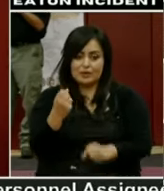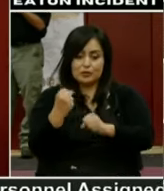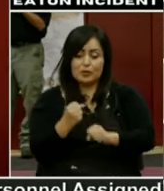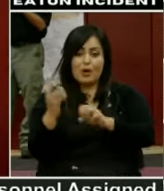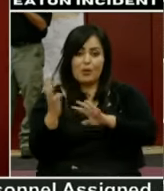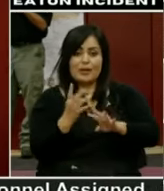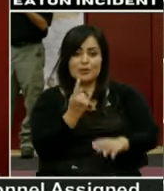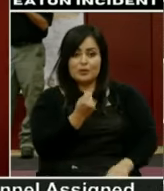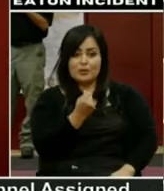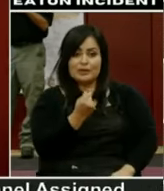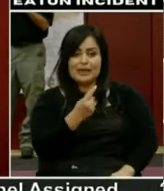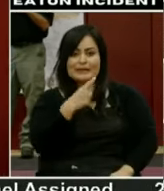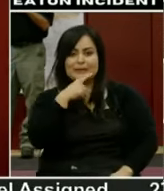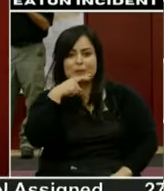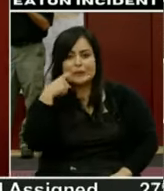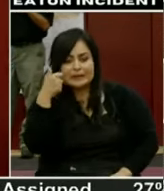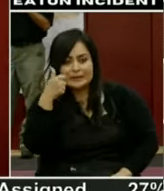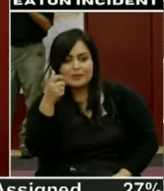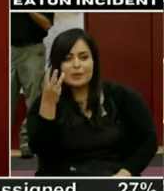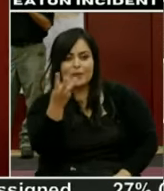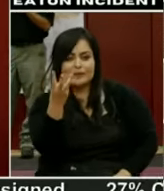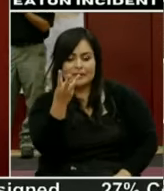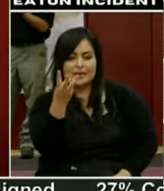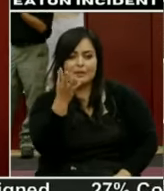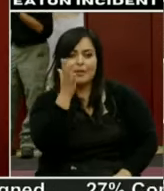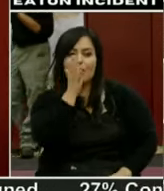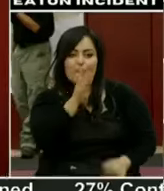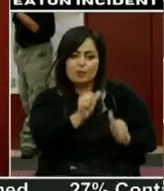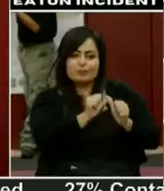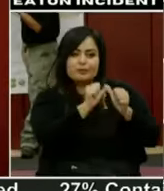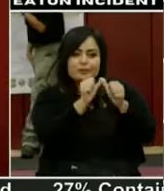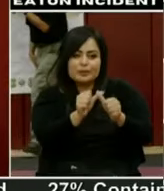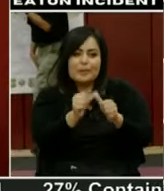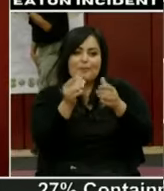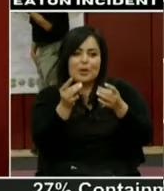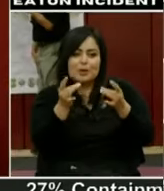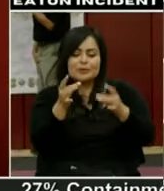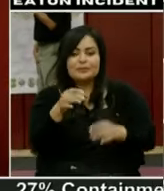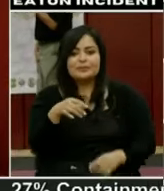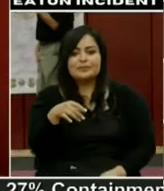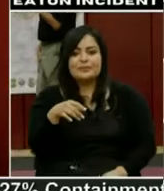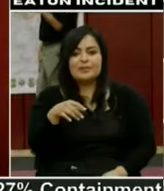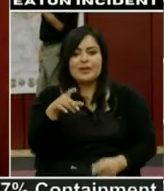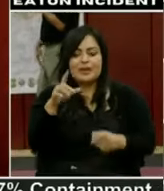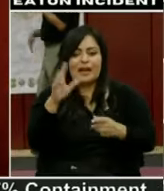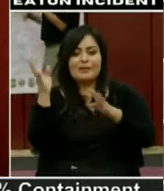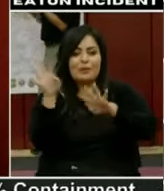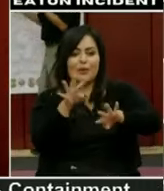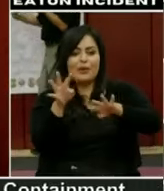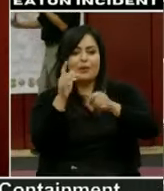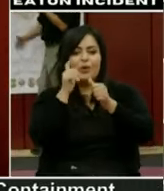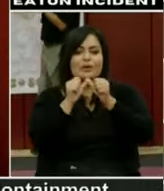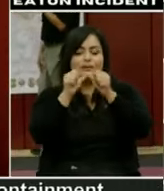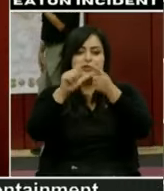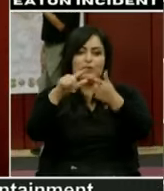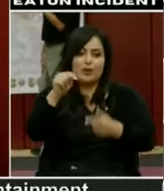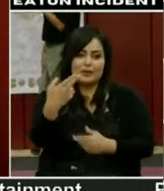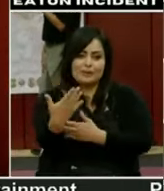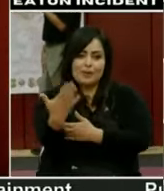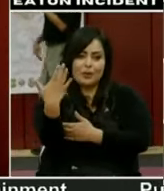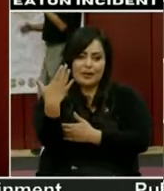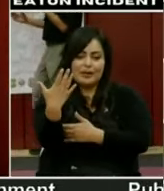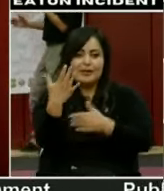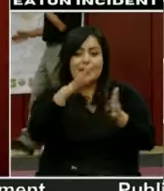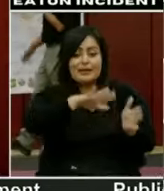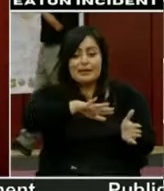we still will maintain that offshore flow through Thursday morning. So having said all that,